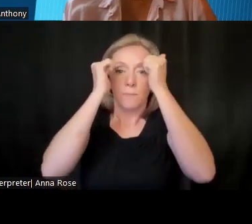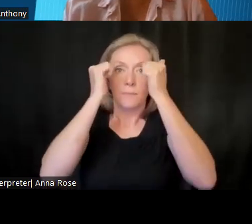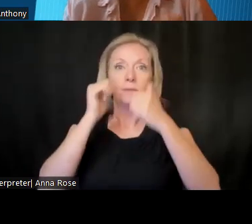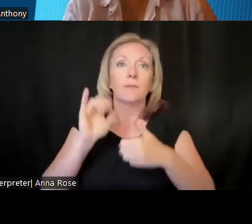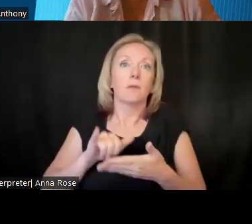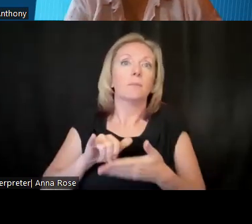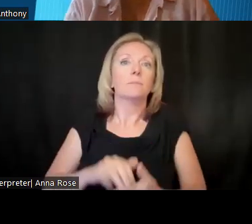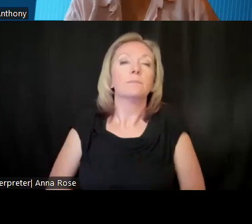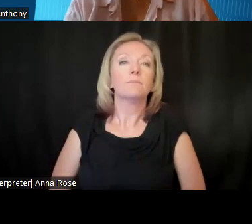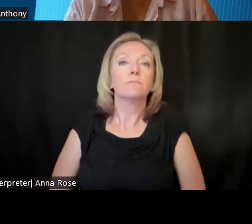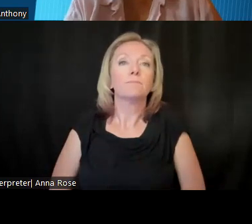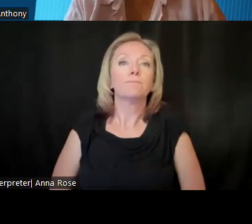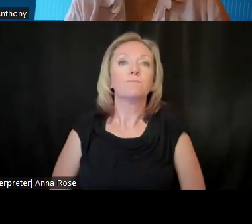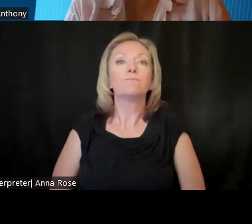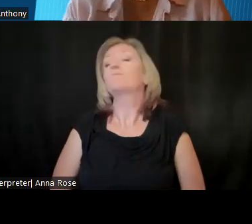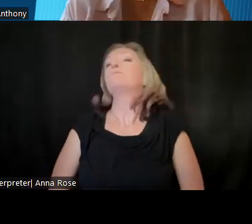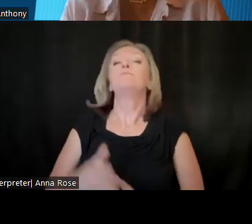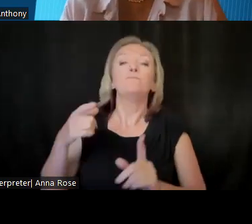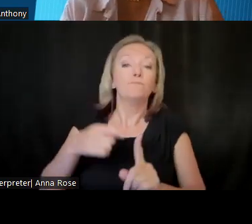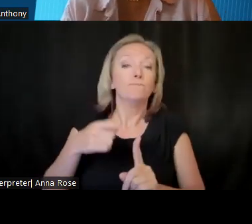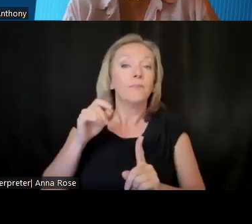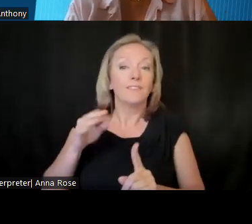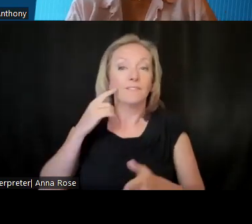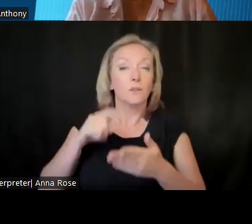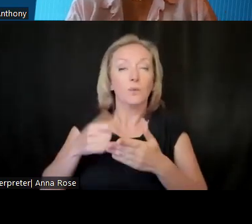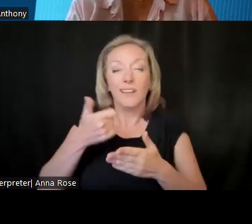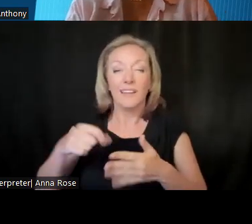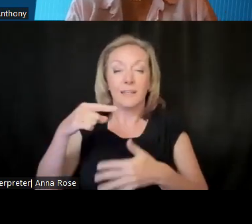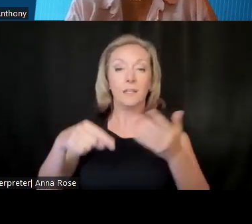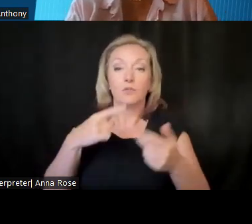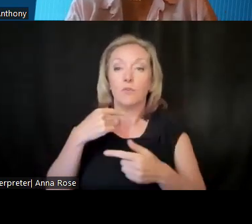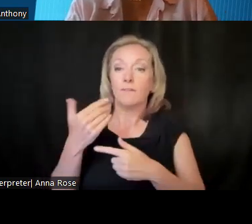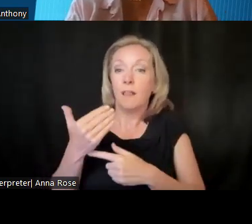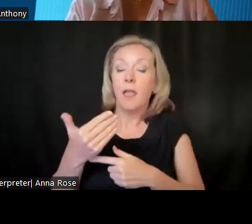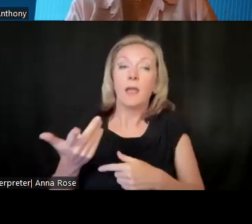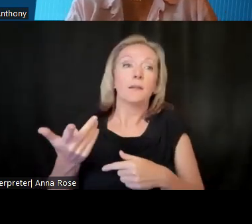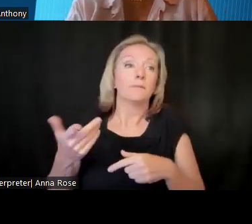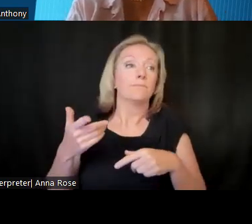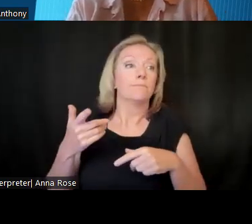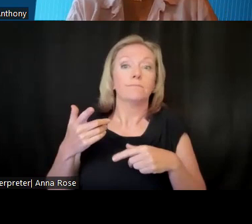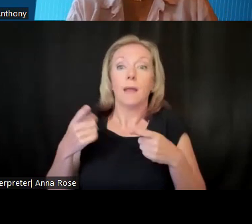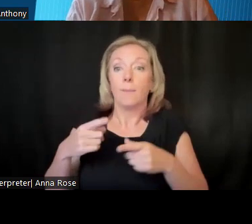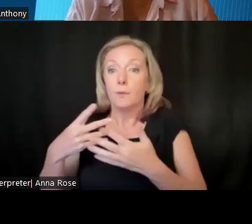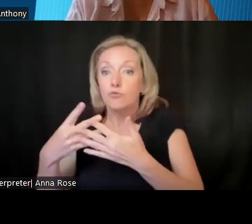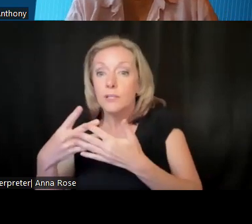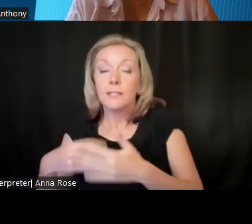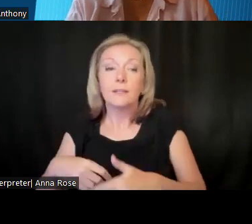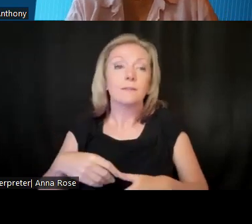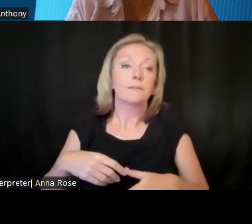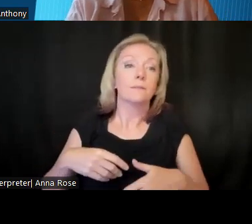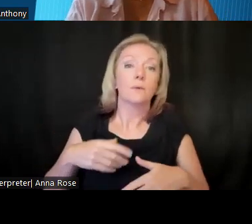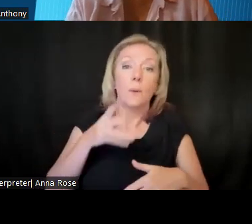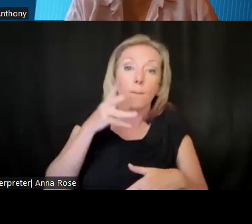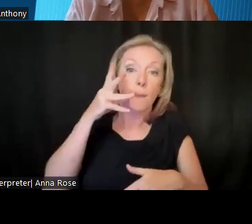this. So bottom line is, if you see these things, whether they're through a vision screening or hearing screening or